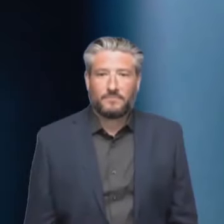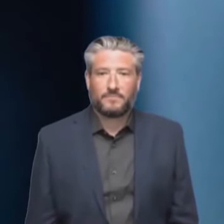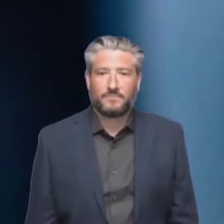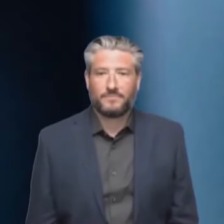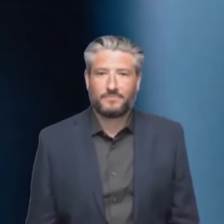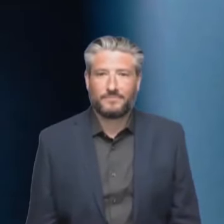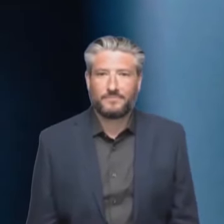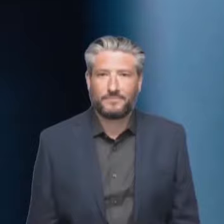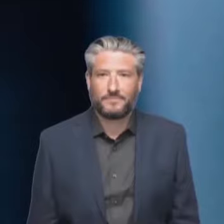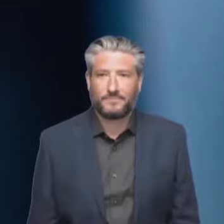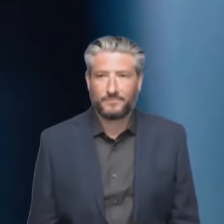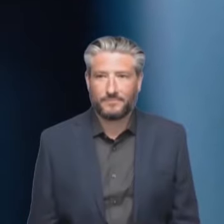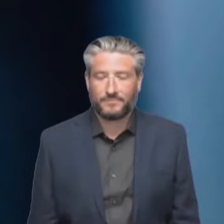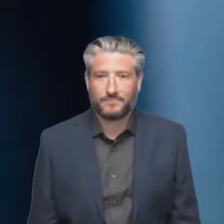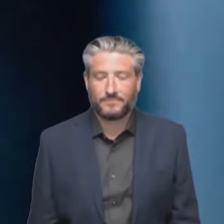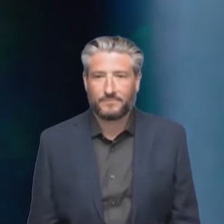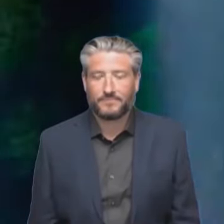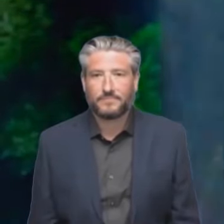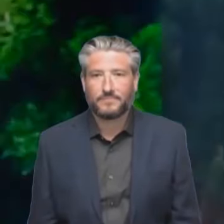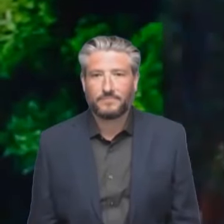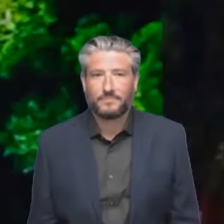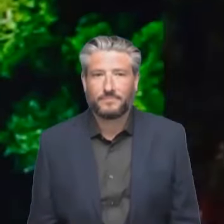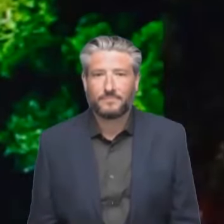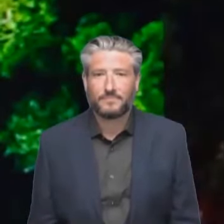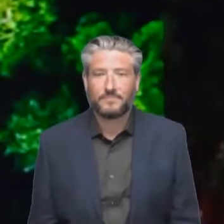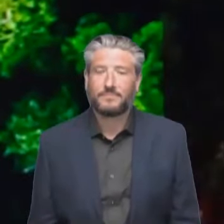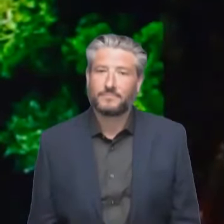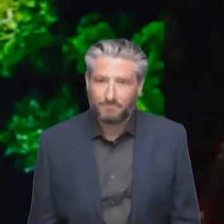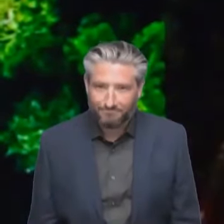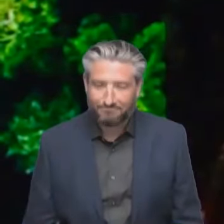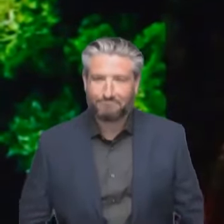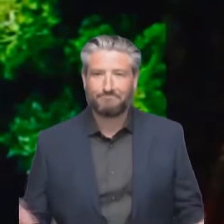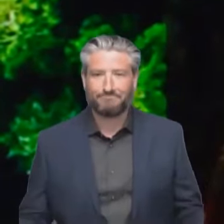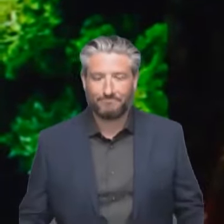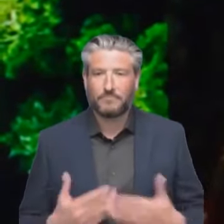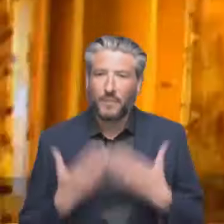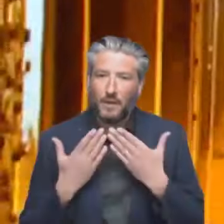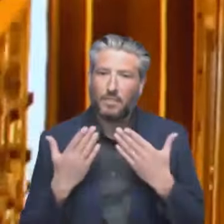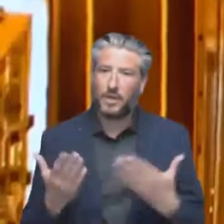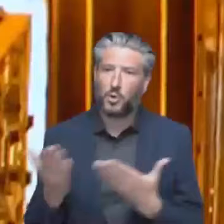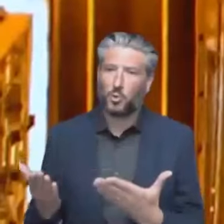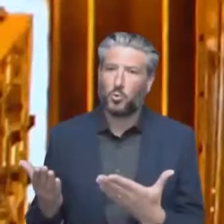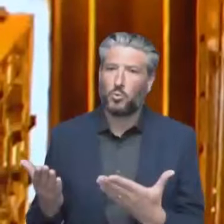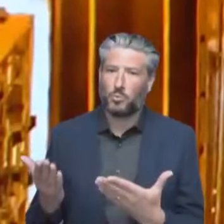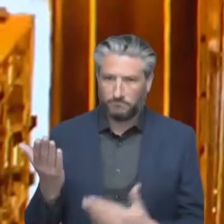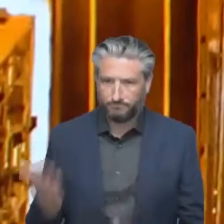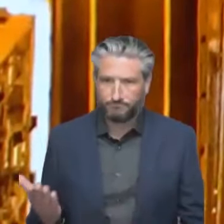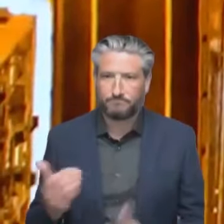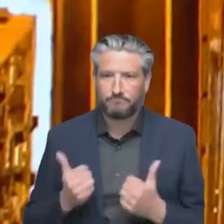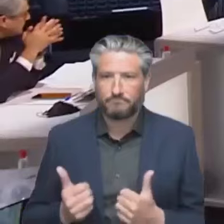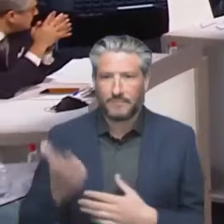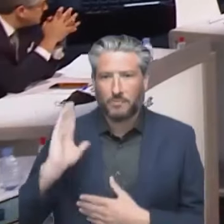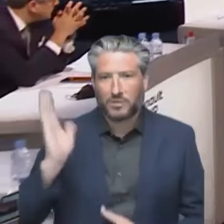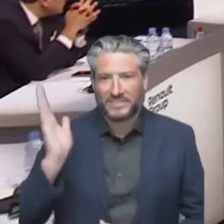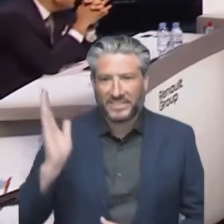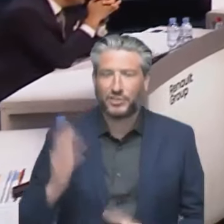Merci, Patrick, pour cette présentation. Thank you very much, Patrick, for this presentation. First of all, I would really like to once